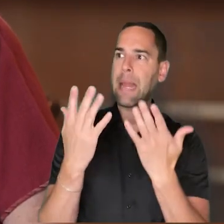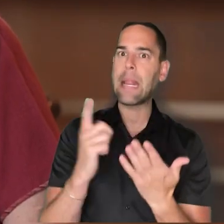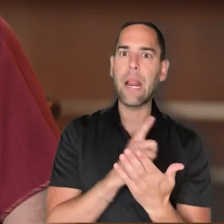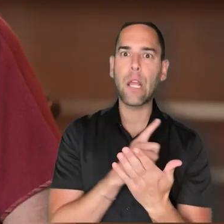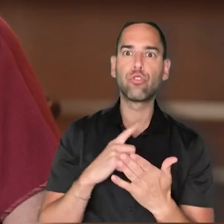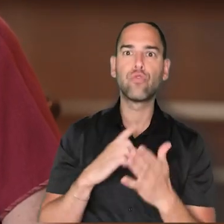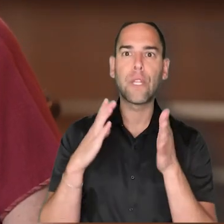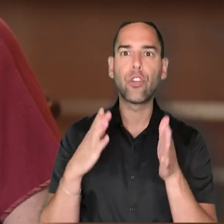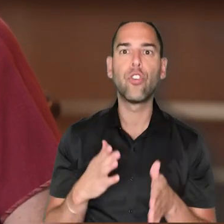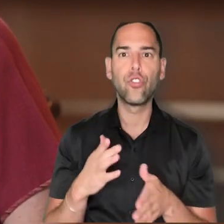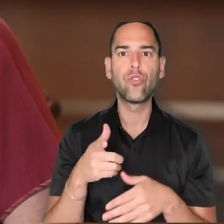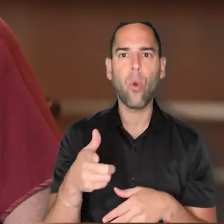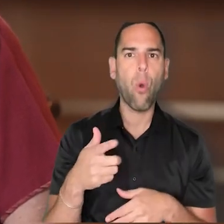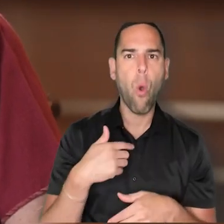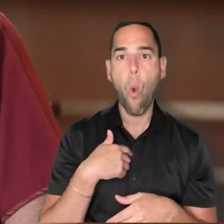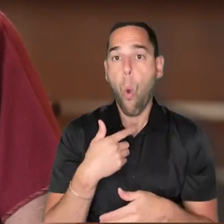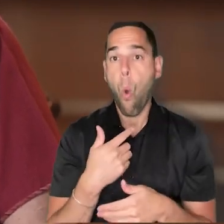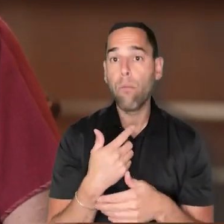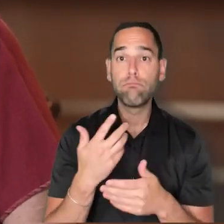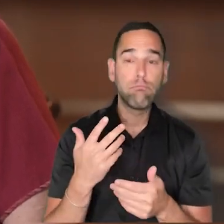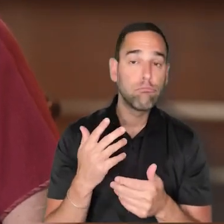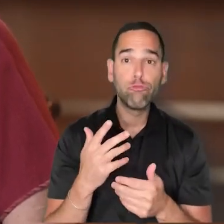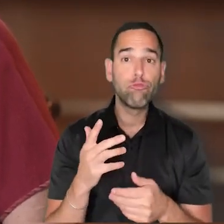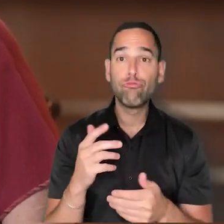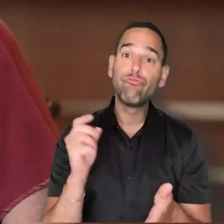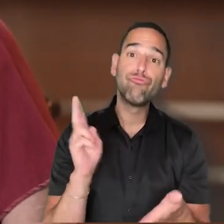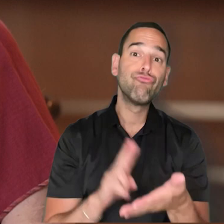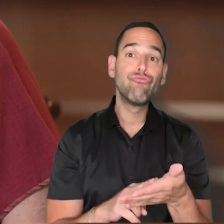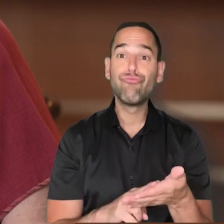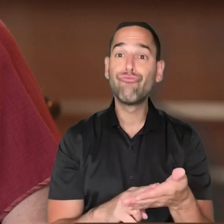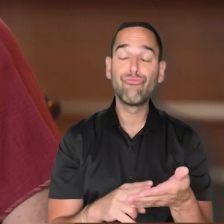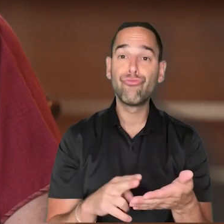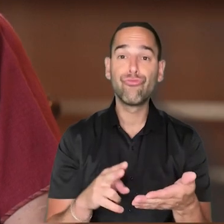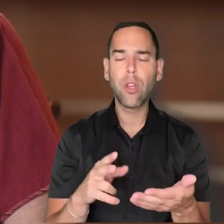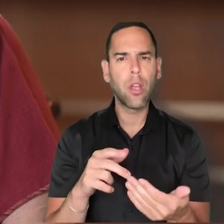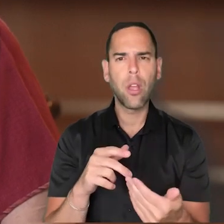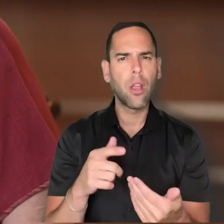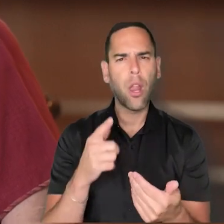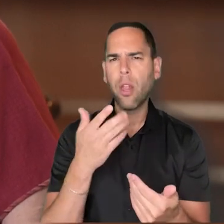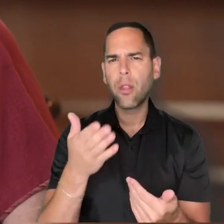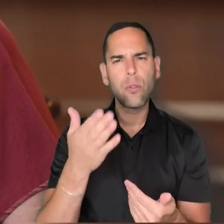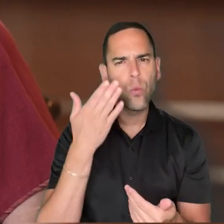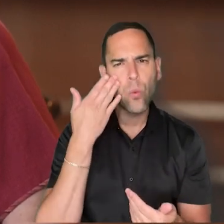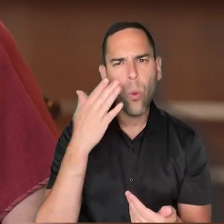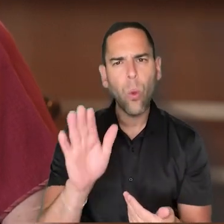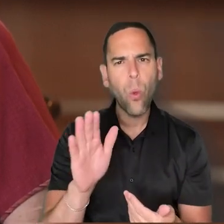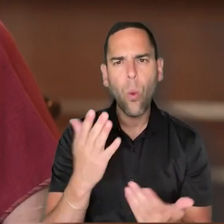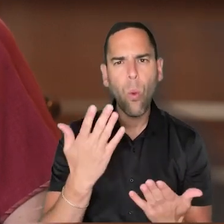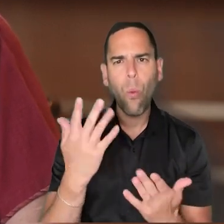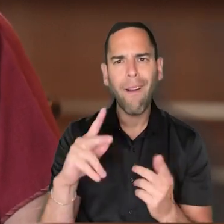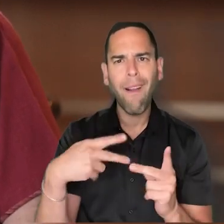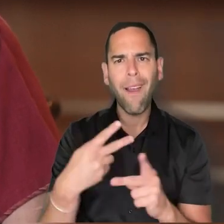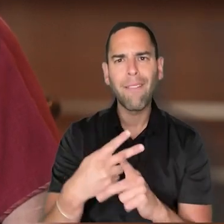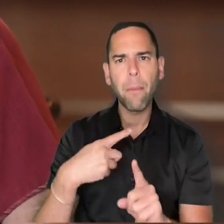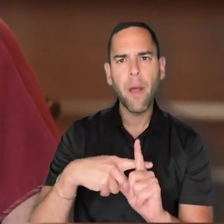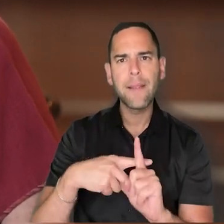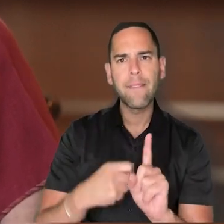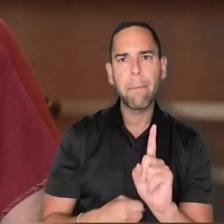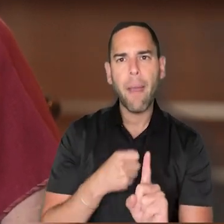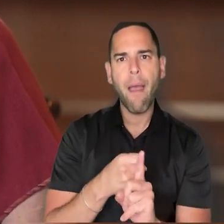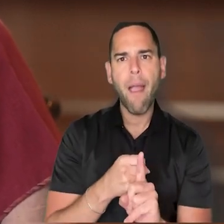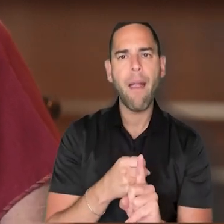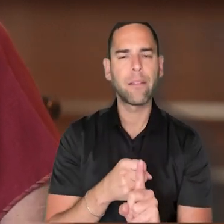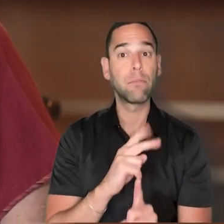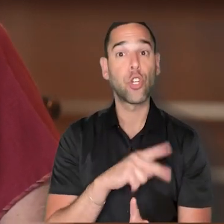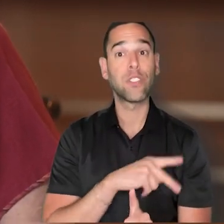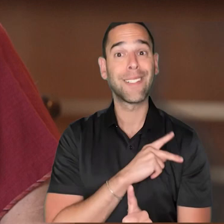many legislators don't really understand the positive impact of having